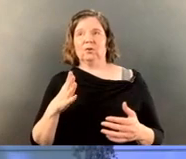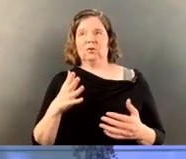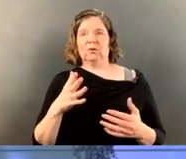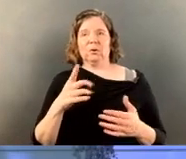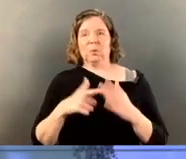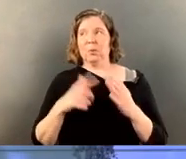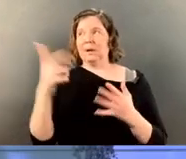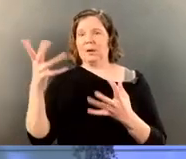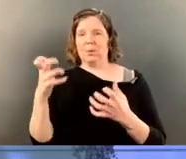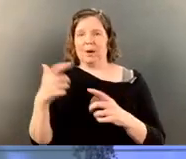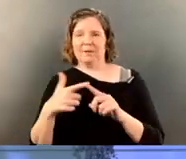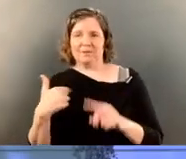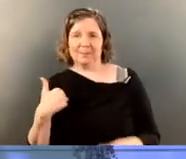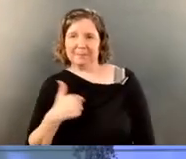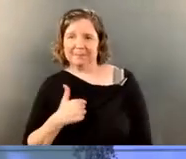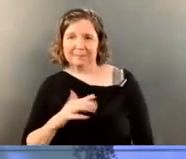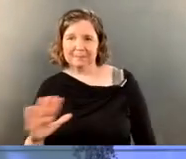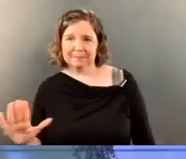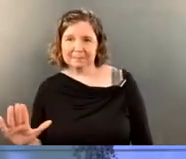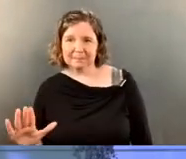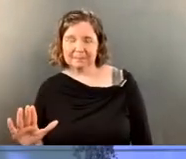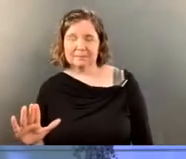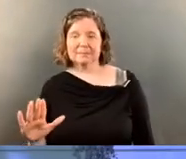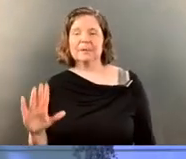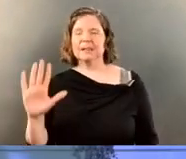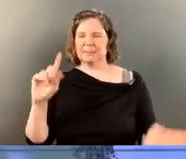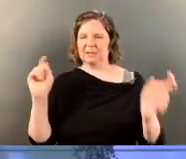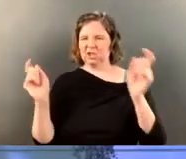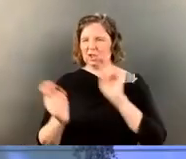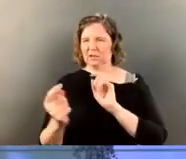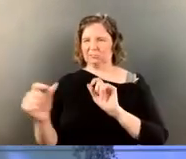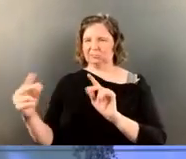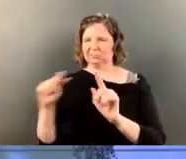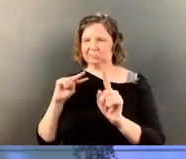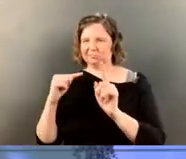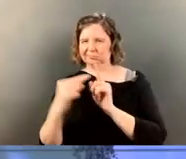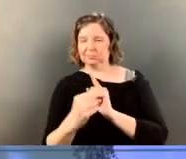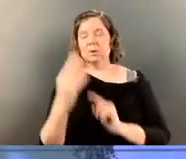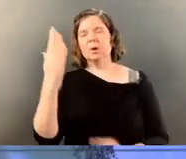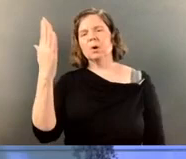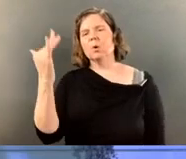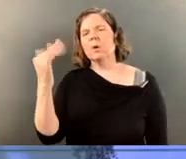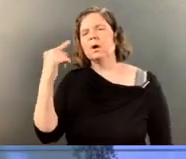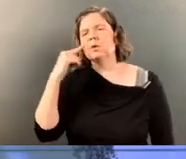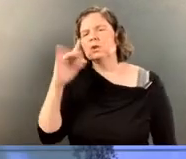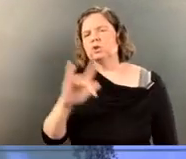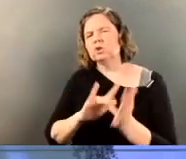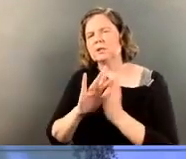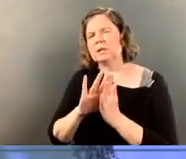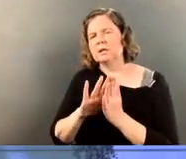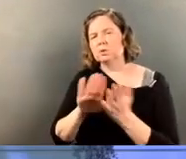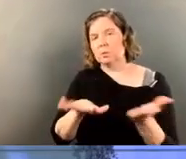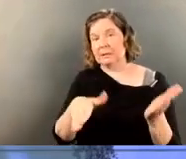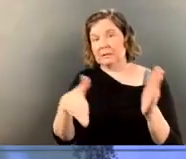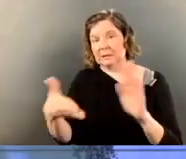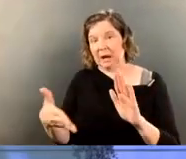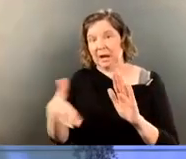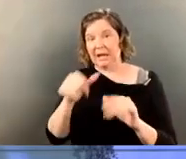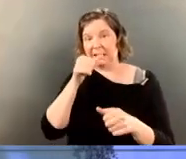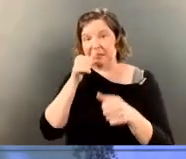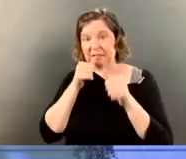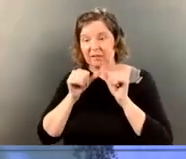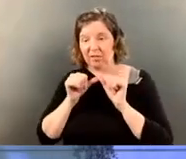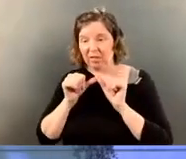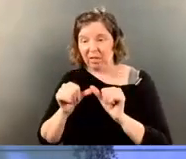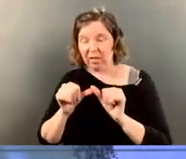It was never what he wanted. Turn it this way. Why would Jesus die and suffer to pay for